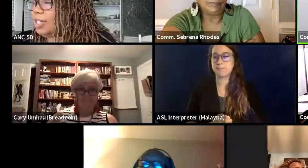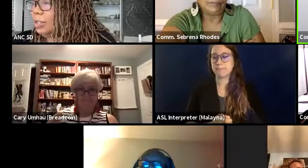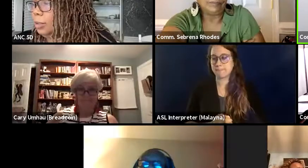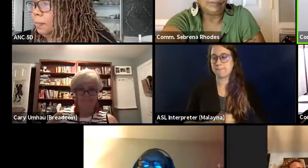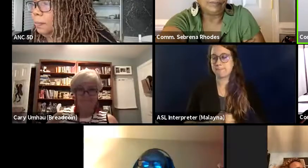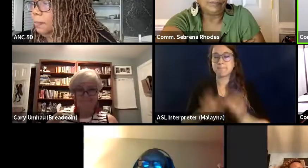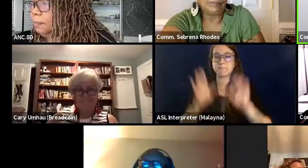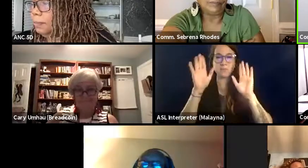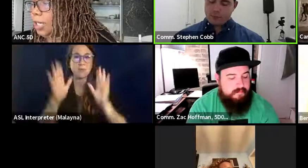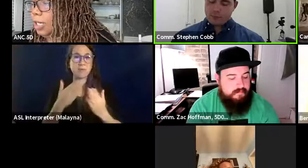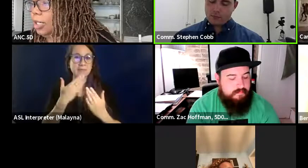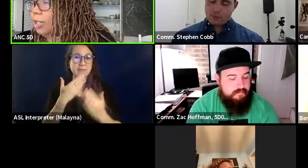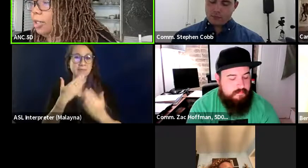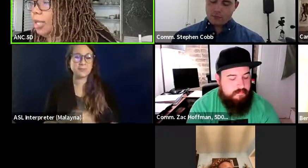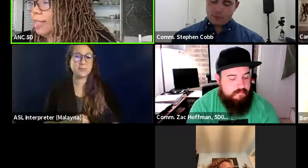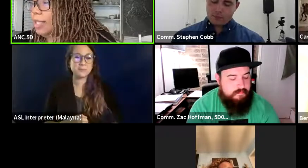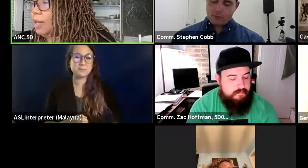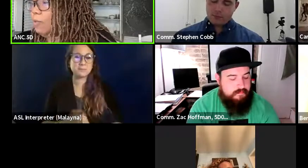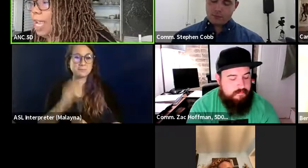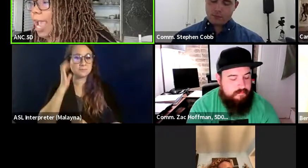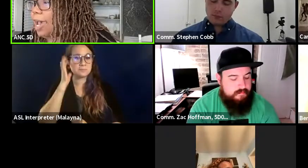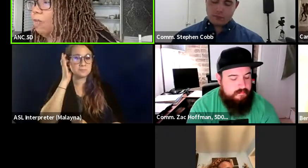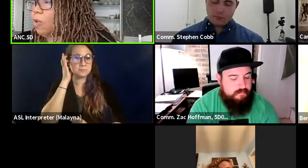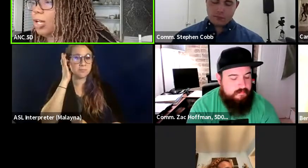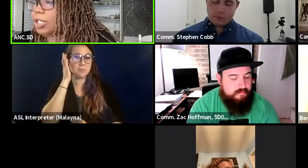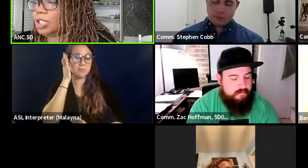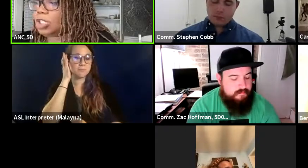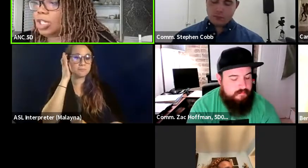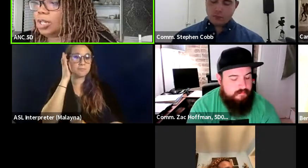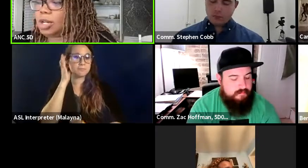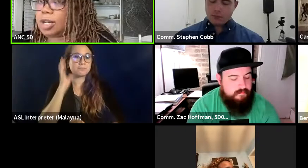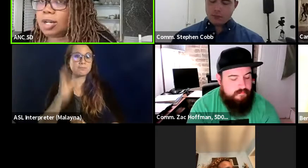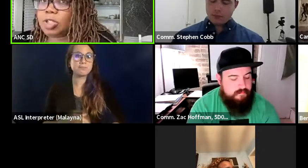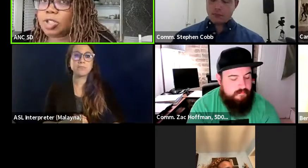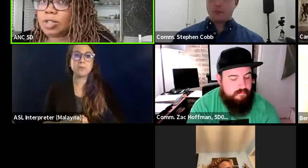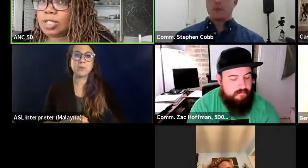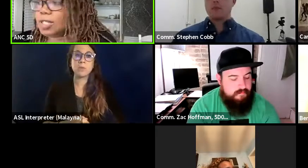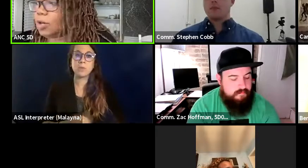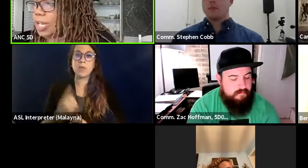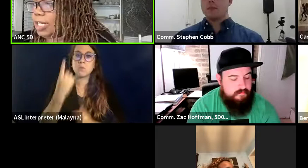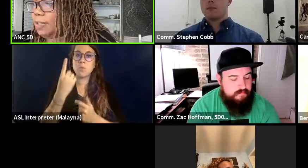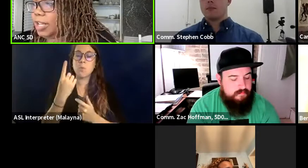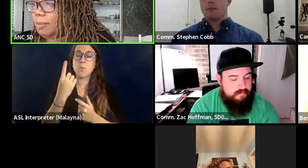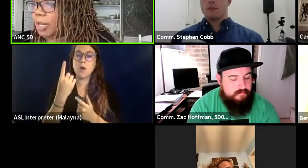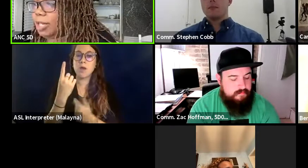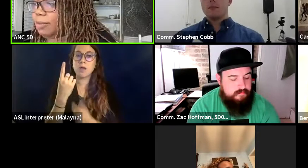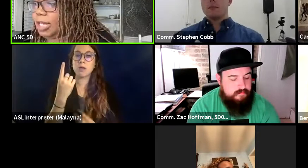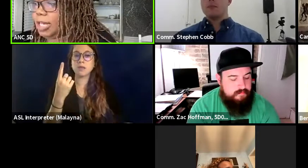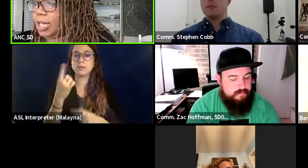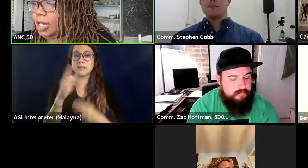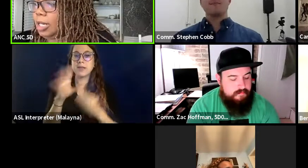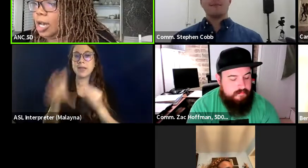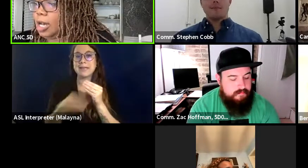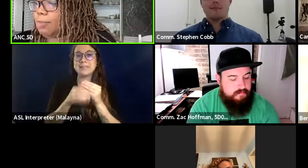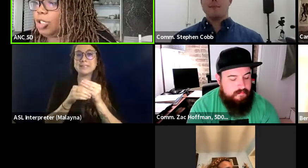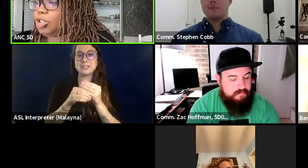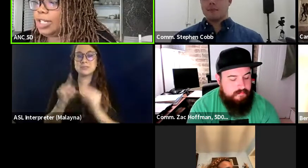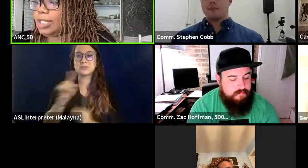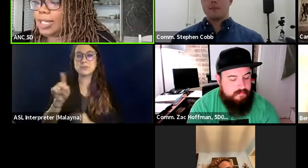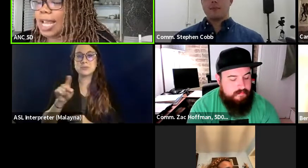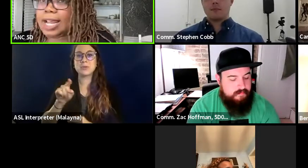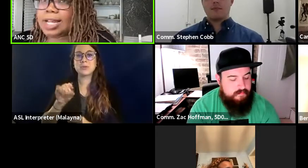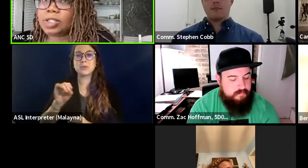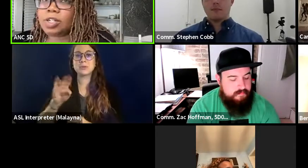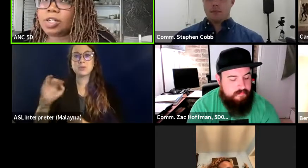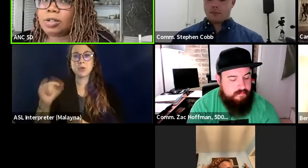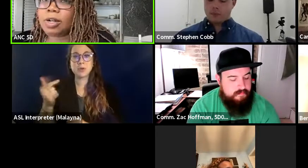for that. And then we have one addition to the Zoning and Development Committee,